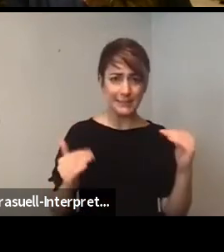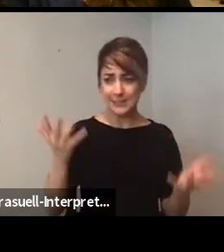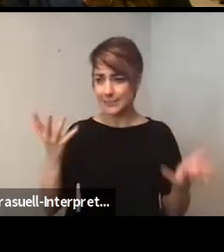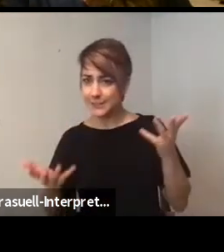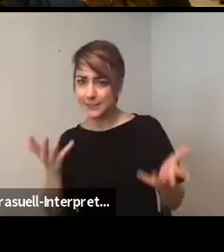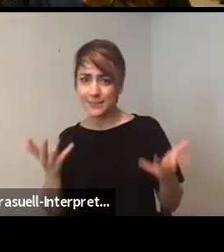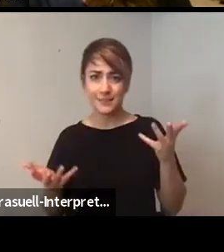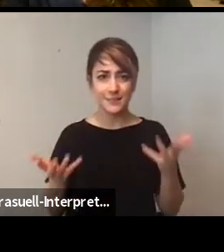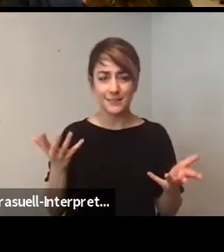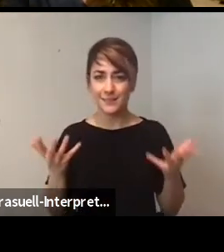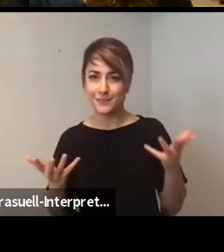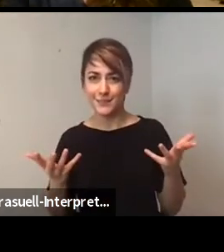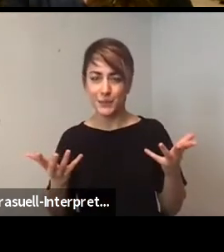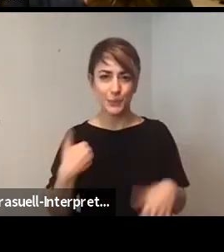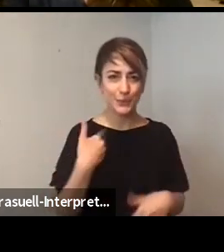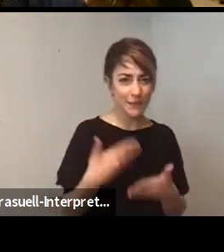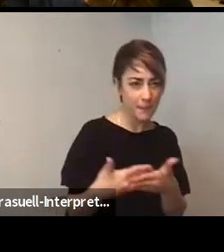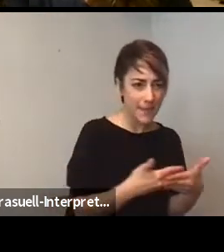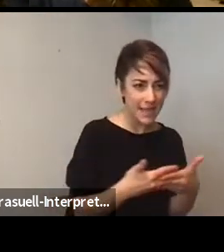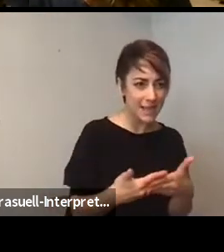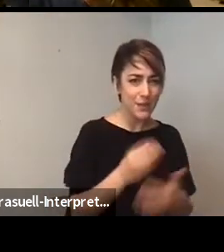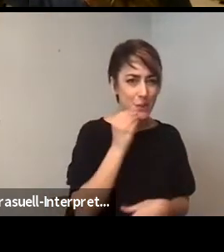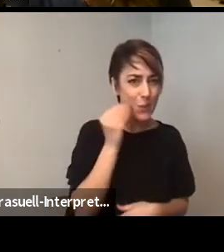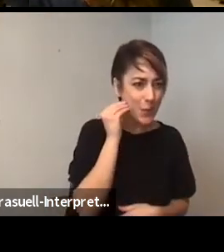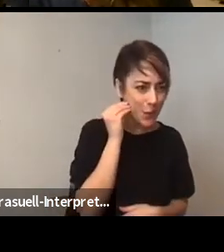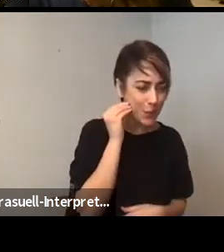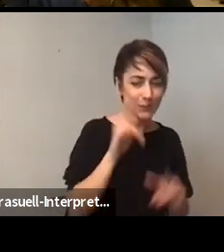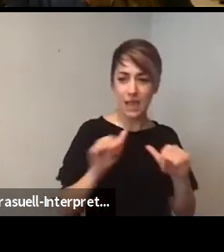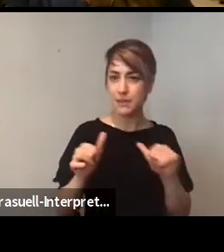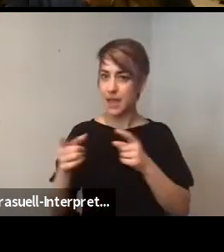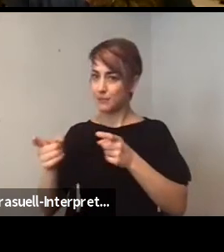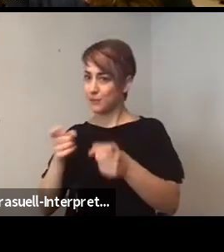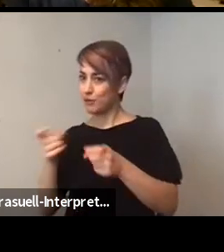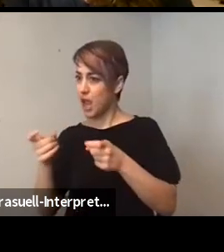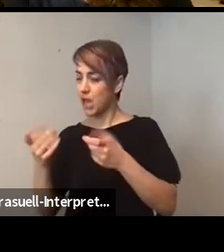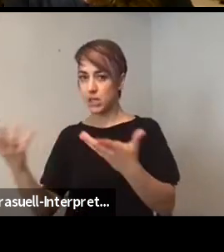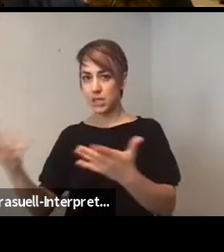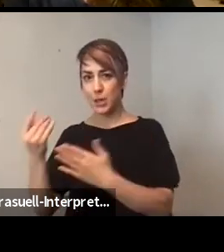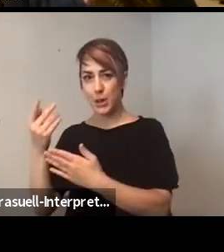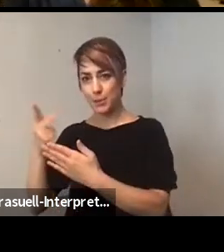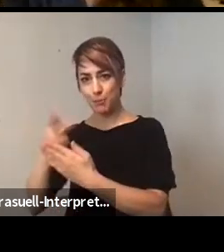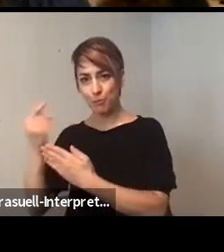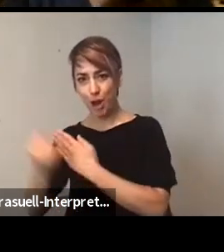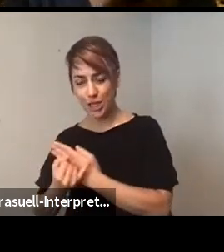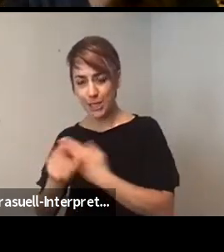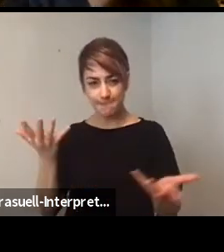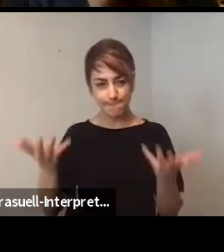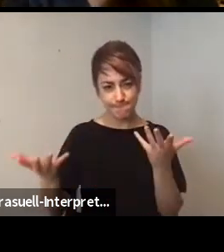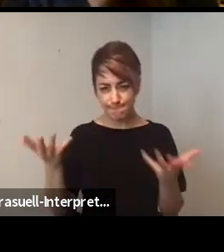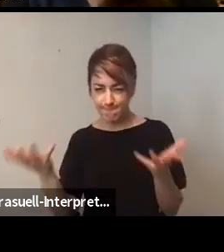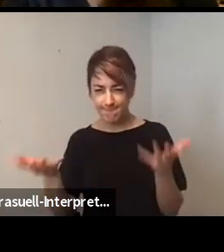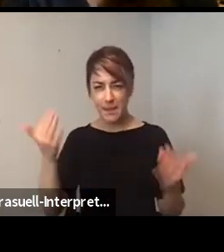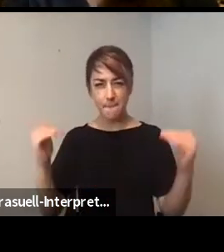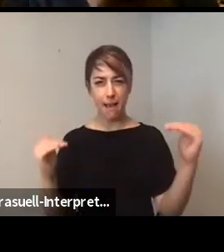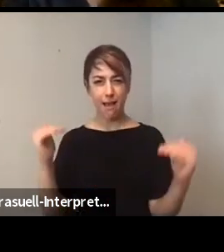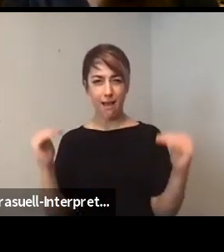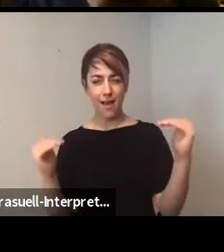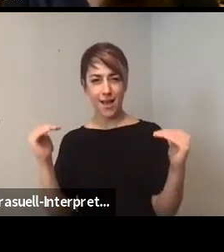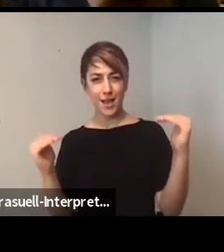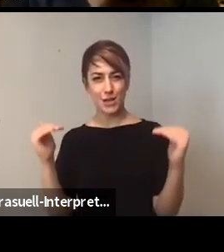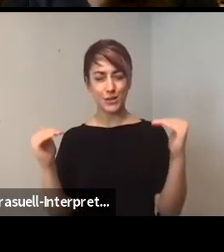something. And it was a very good opportunity to keep that